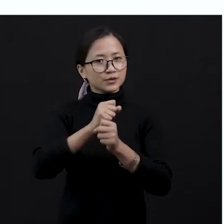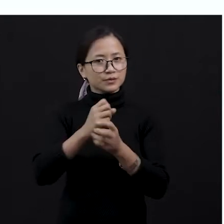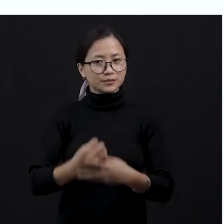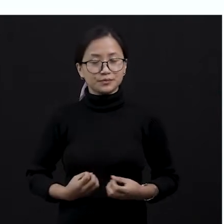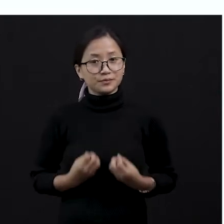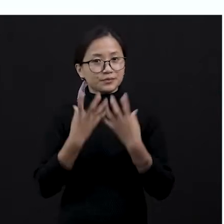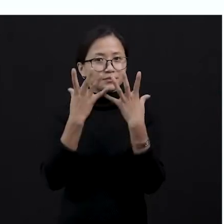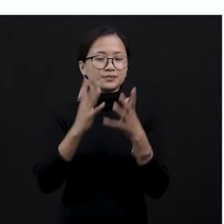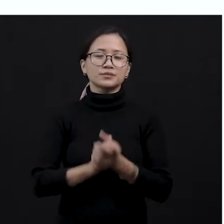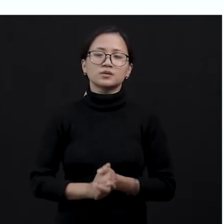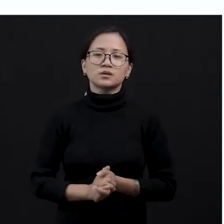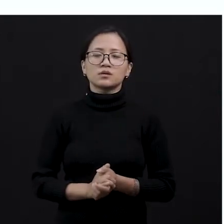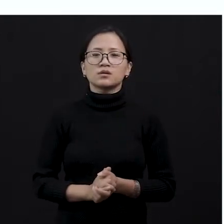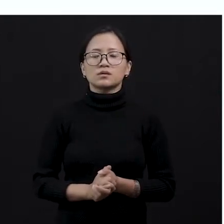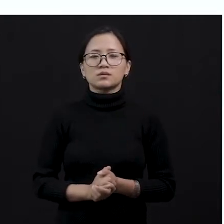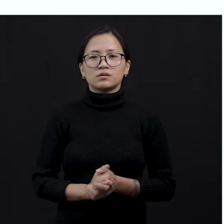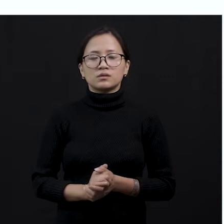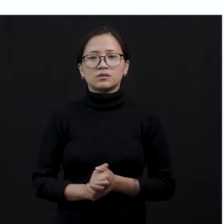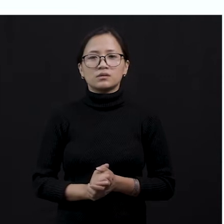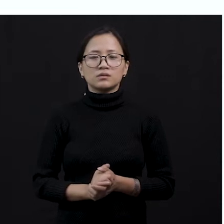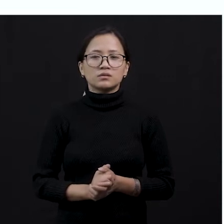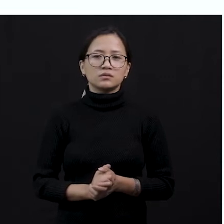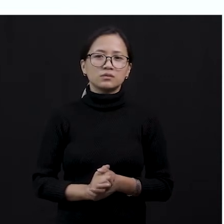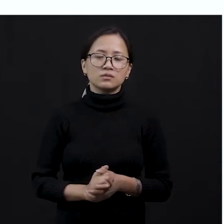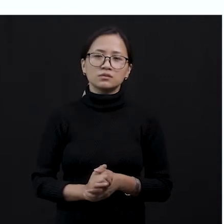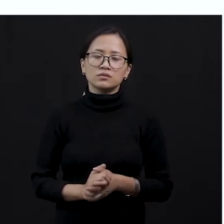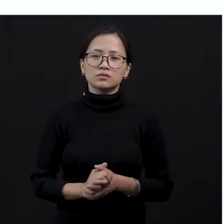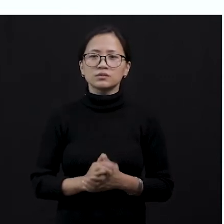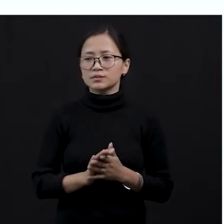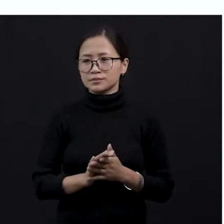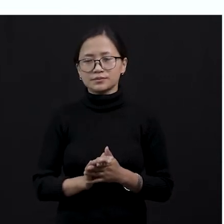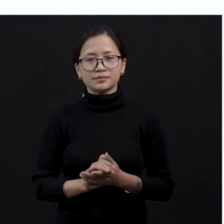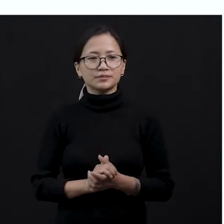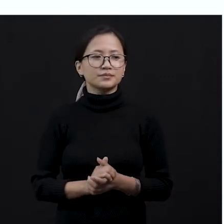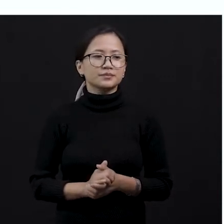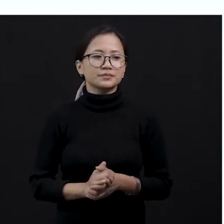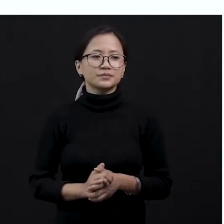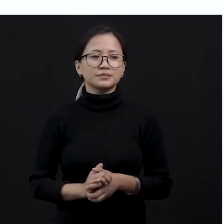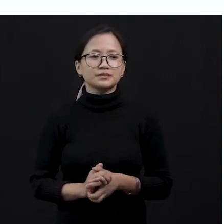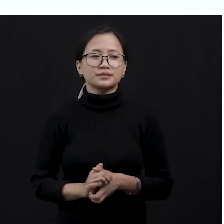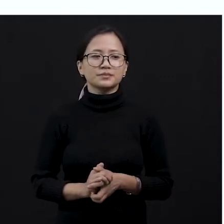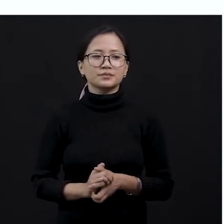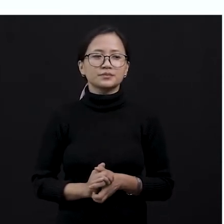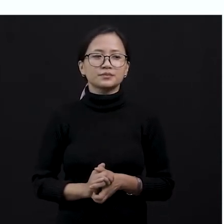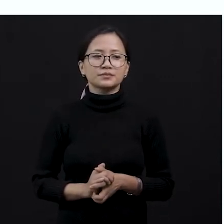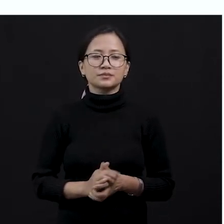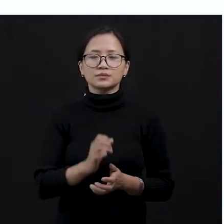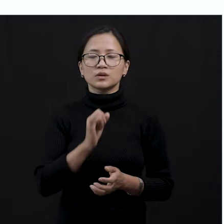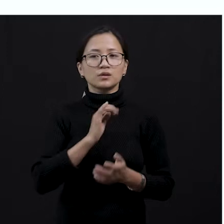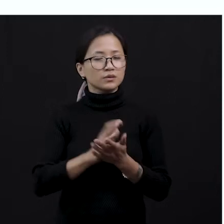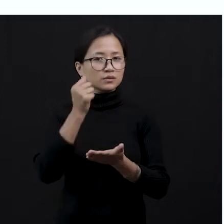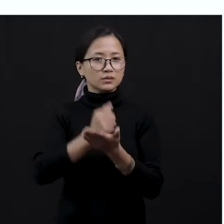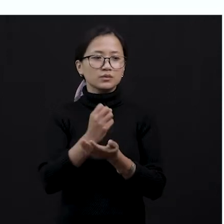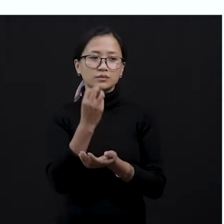him happy. See, that makes me smile. See, the rainbow makes the boy very happy, okay? Now, next line, I would count